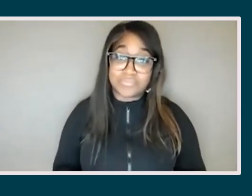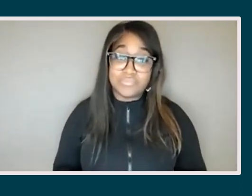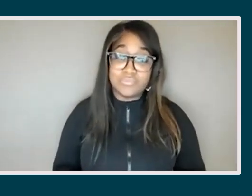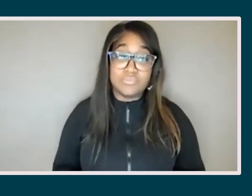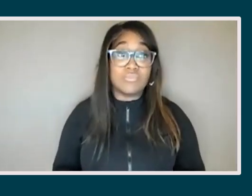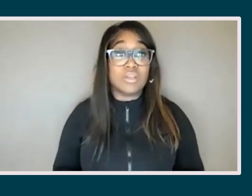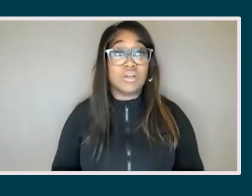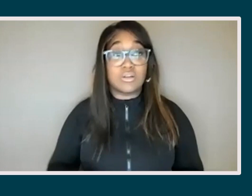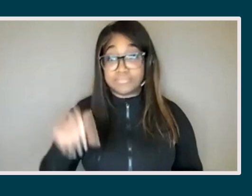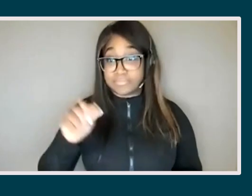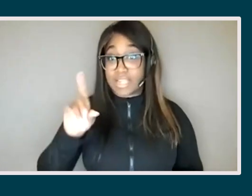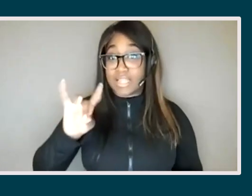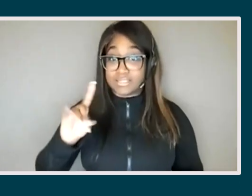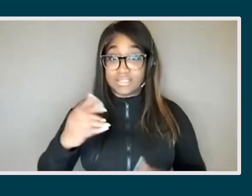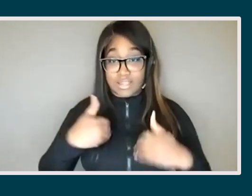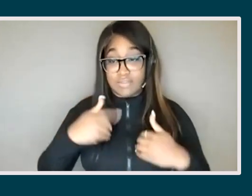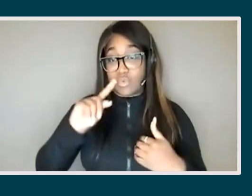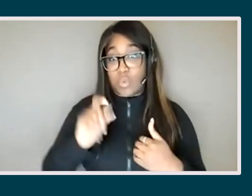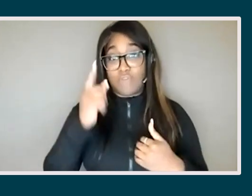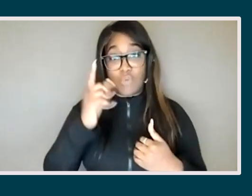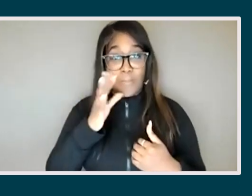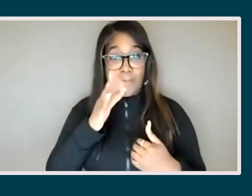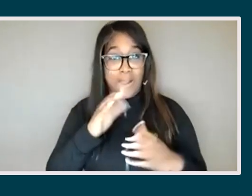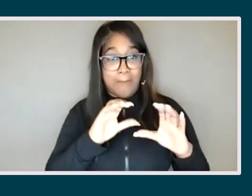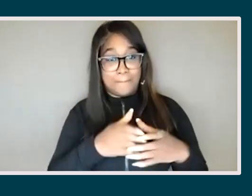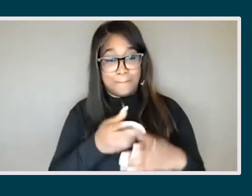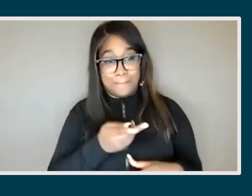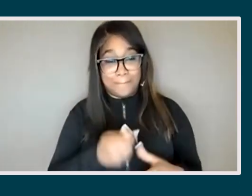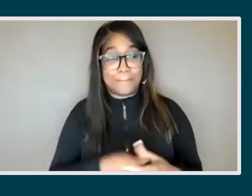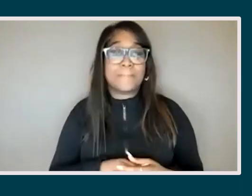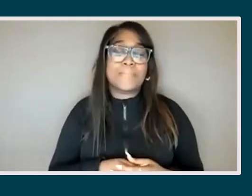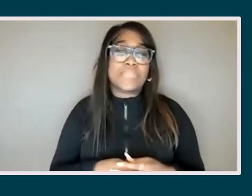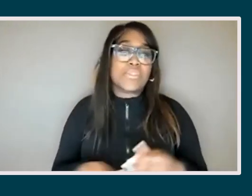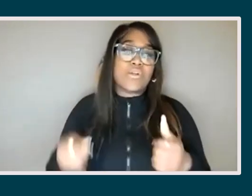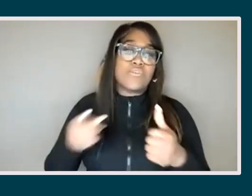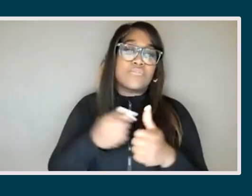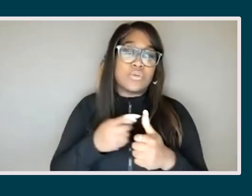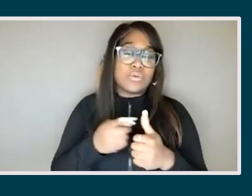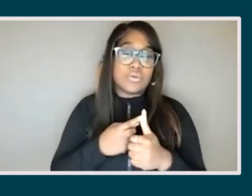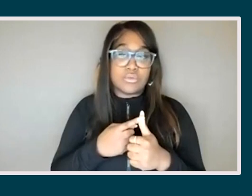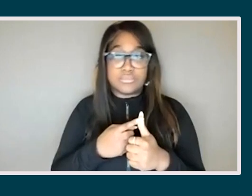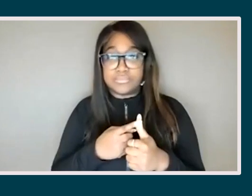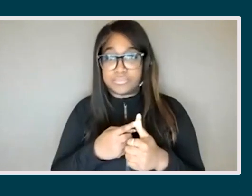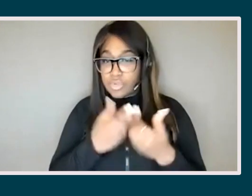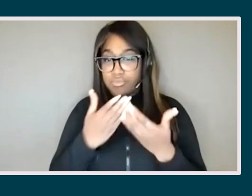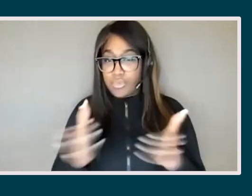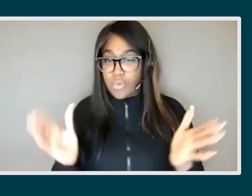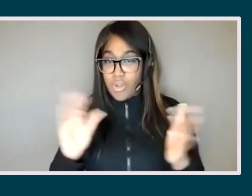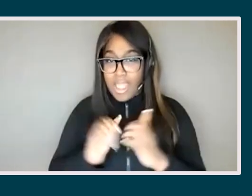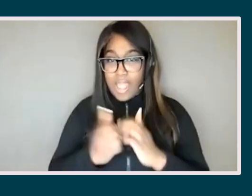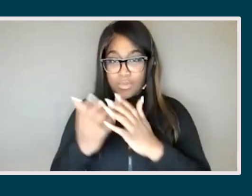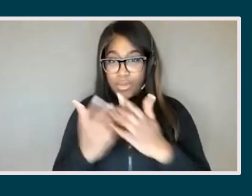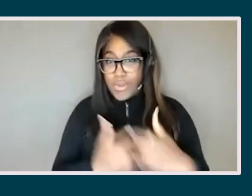Oh yeah, I did have some questions for the moms. I will say first, just like overall, how did that go? I